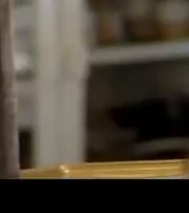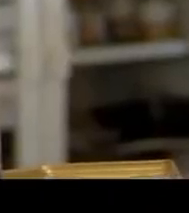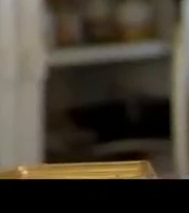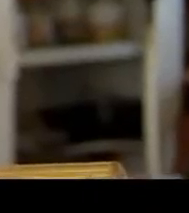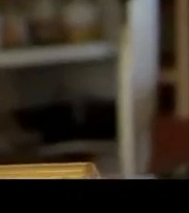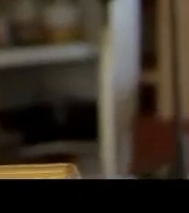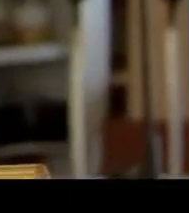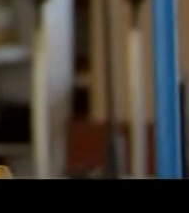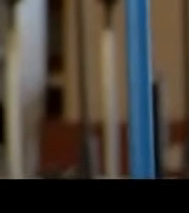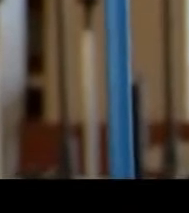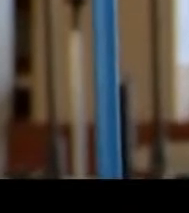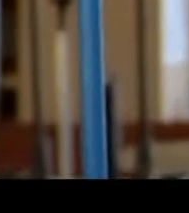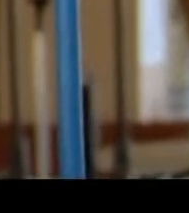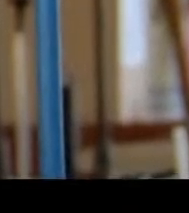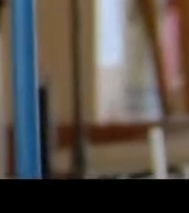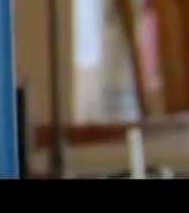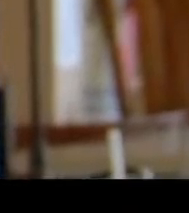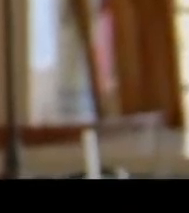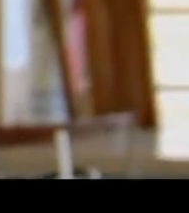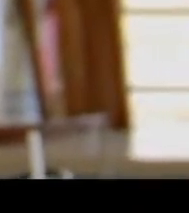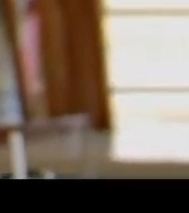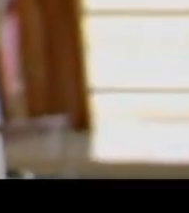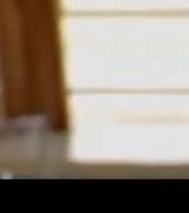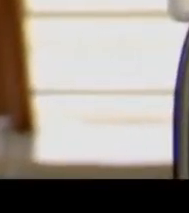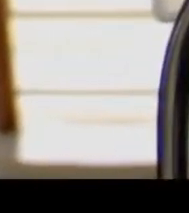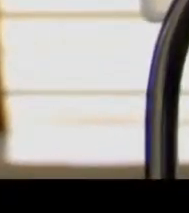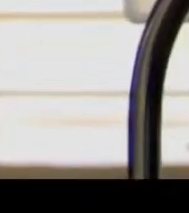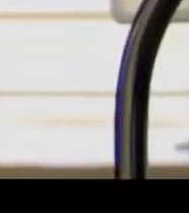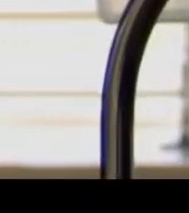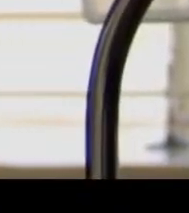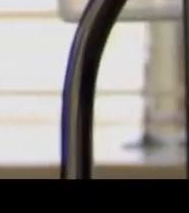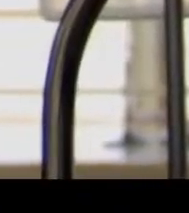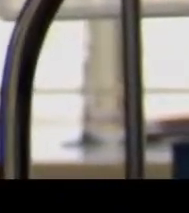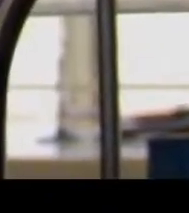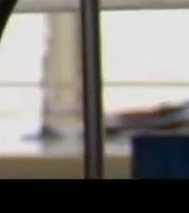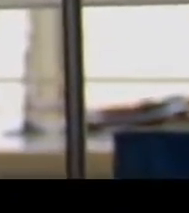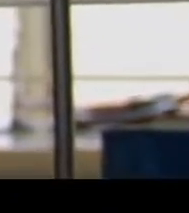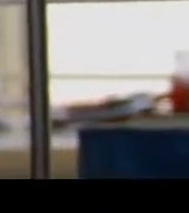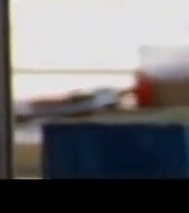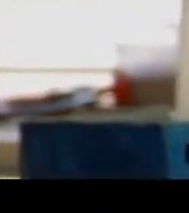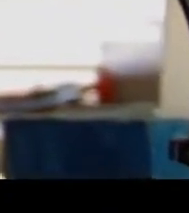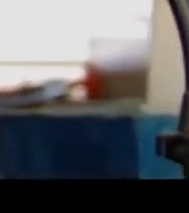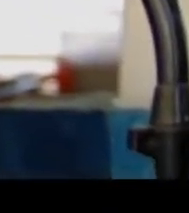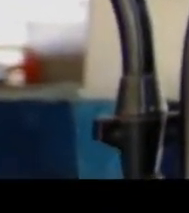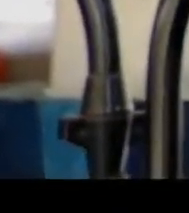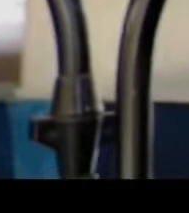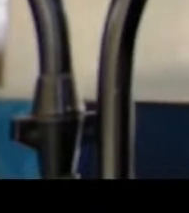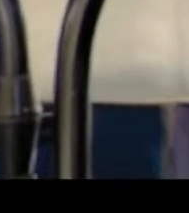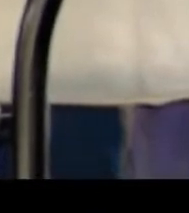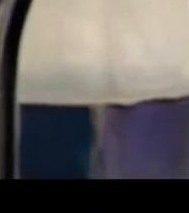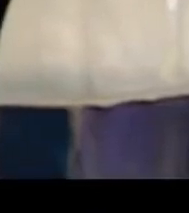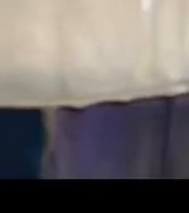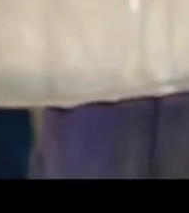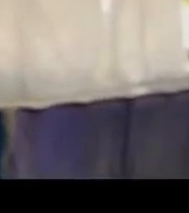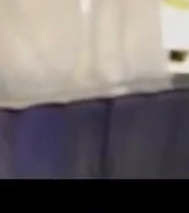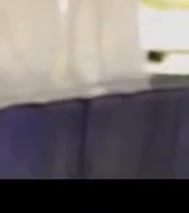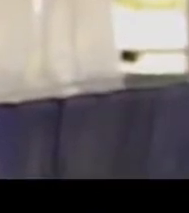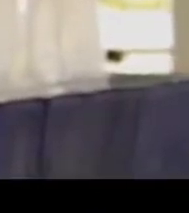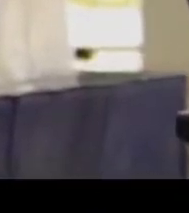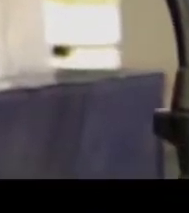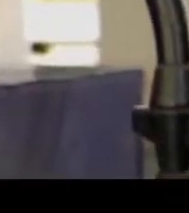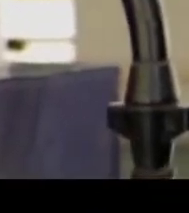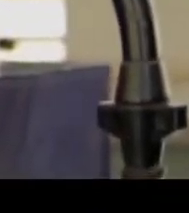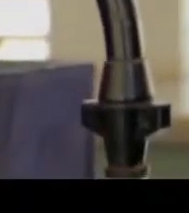plant, even though they use it in photosynthesis. The project should be really helpful to